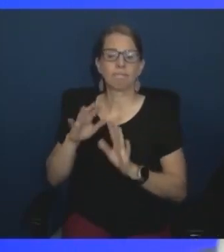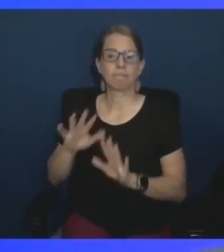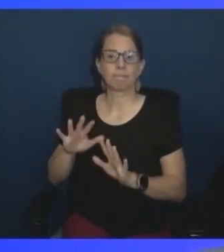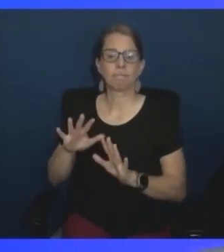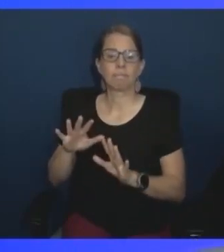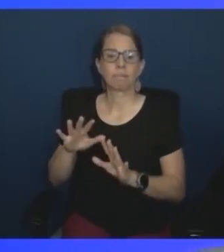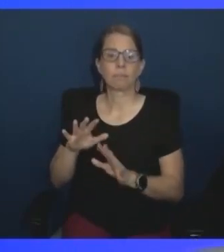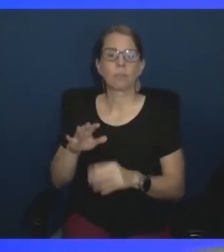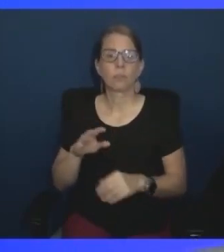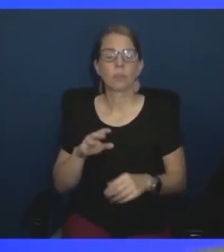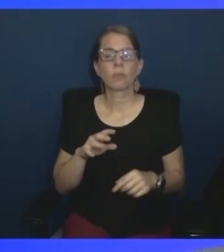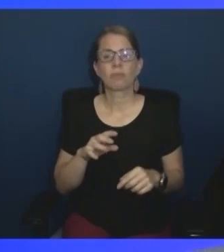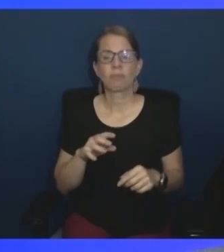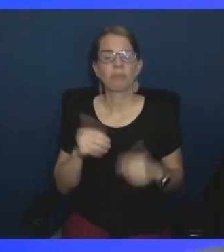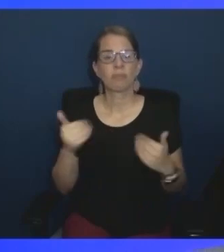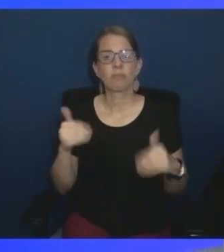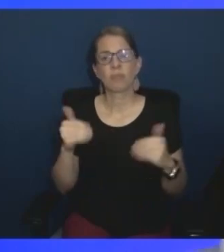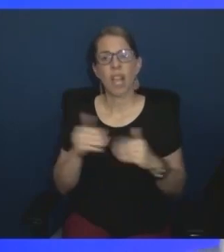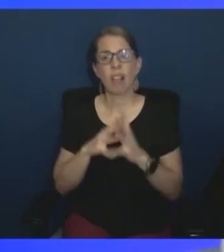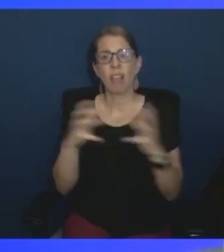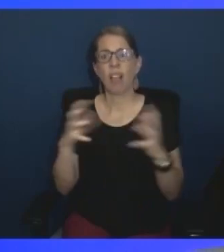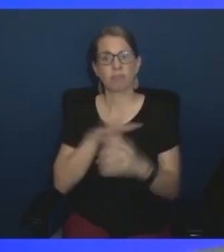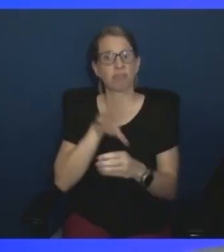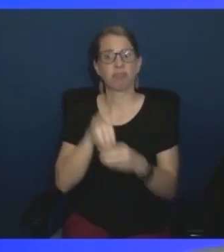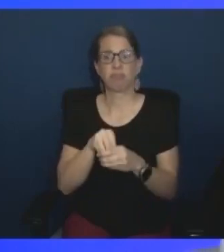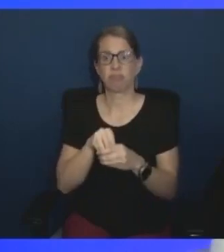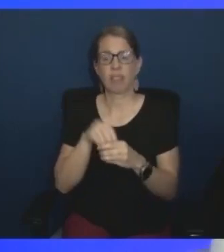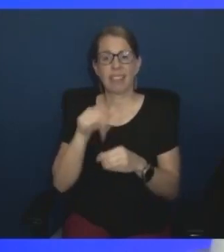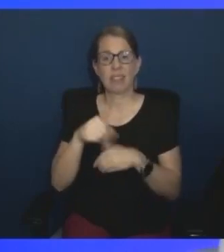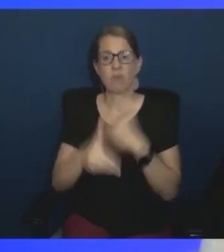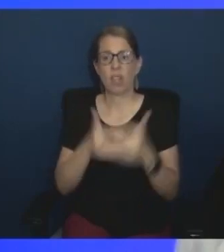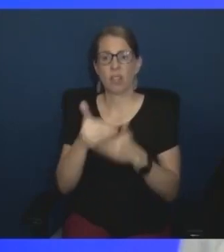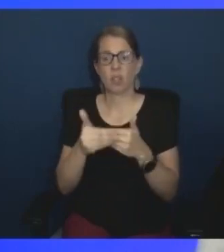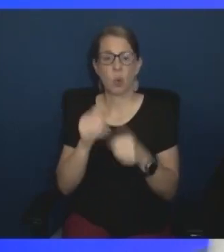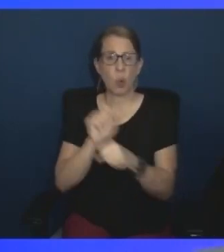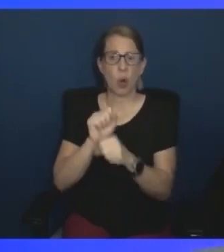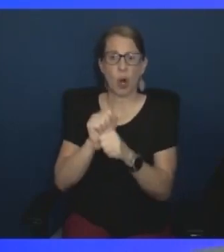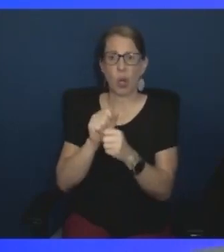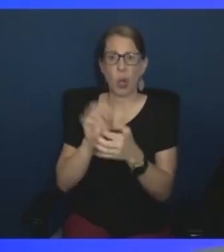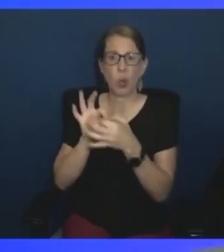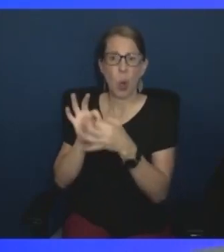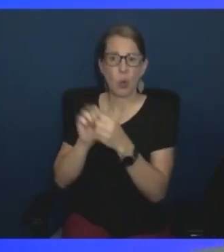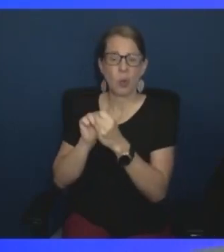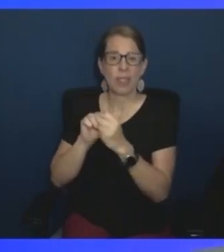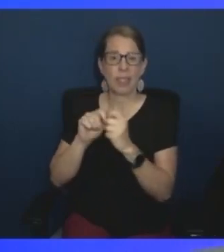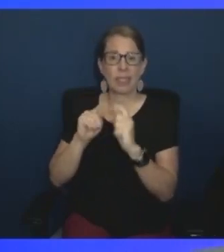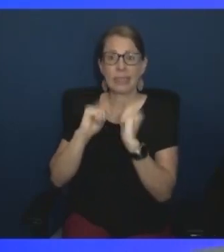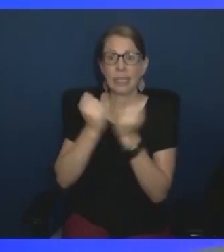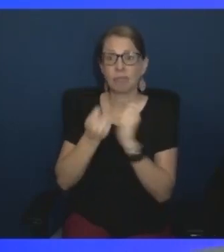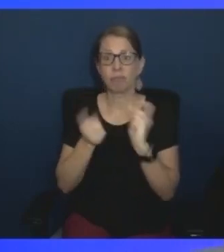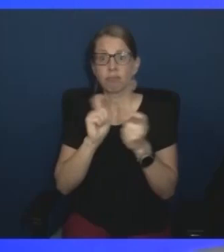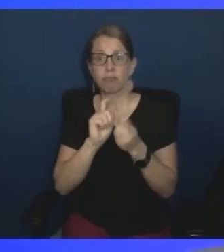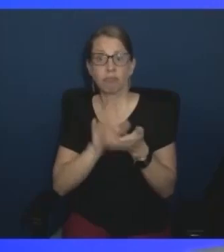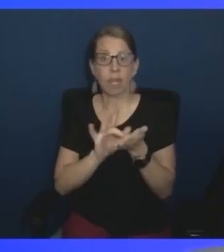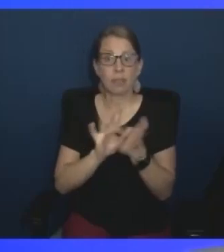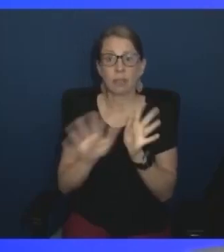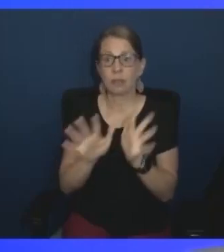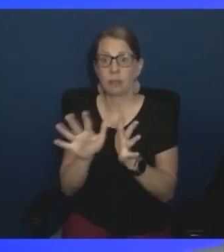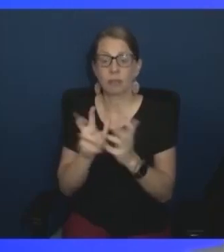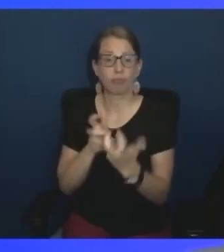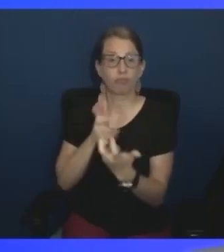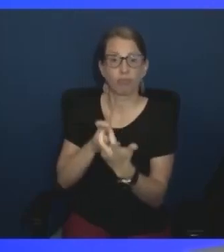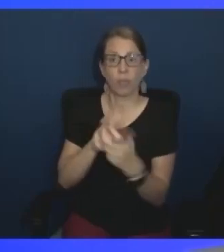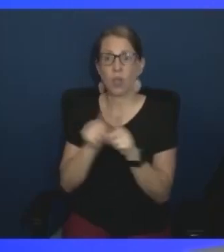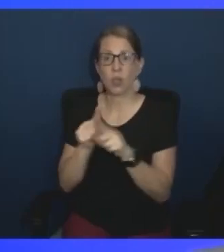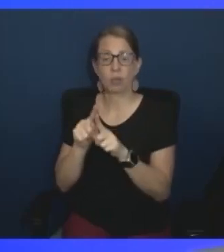right? And so that's a couple of the things that we're really working closely with the teams are switching up those medications, and being mindful of